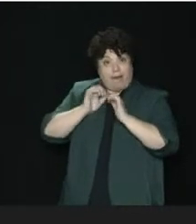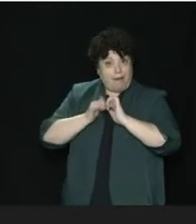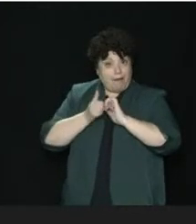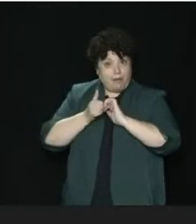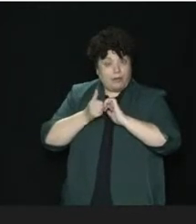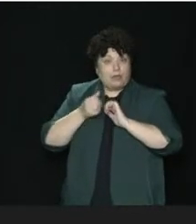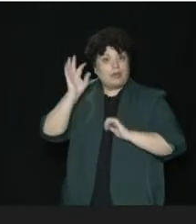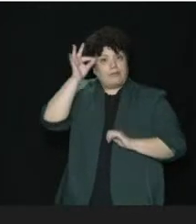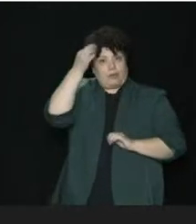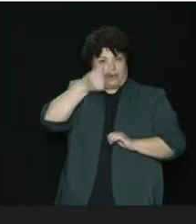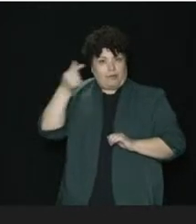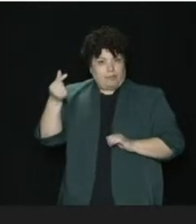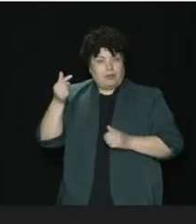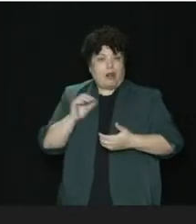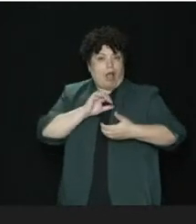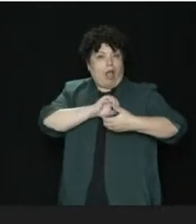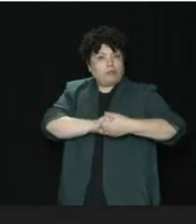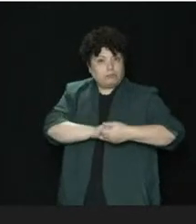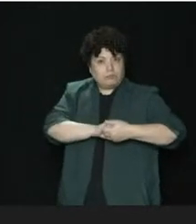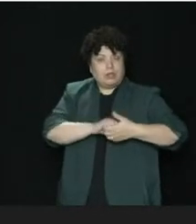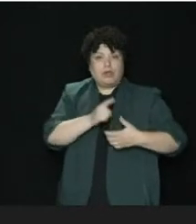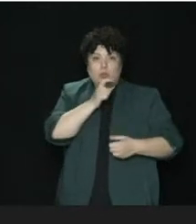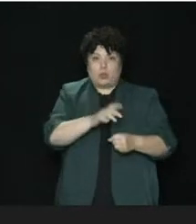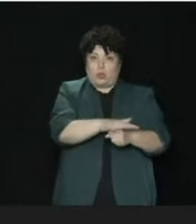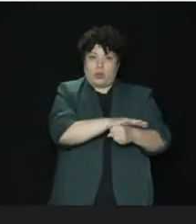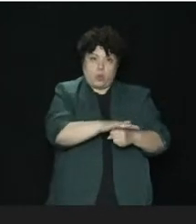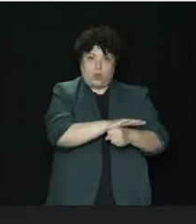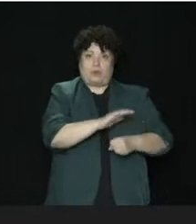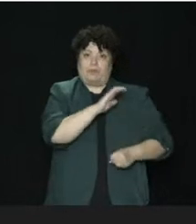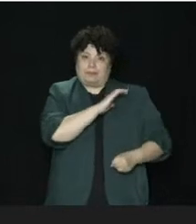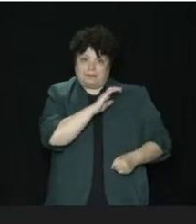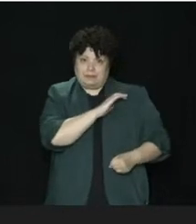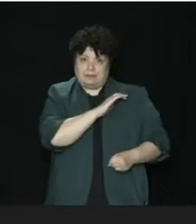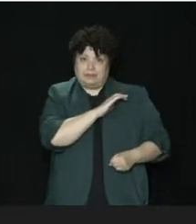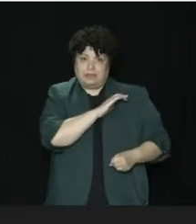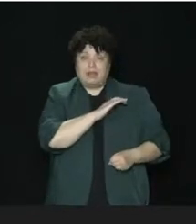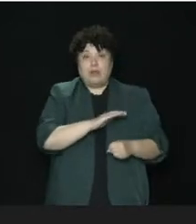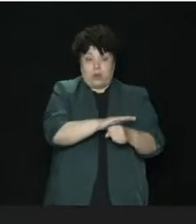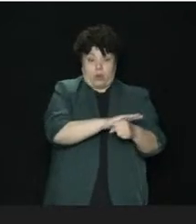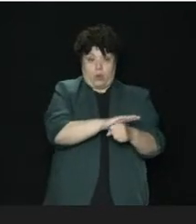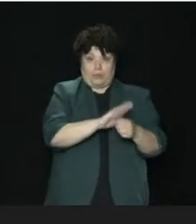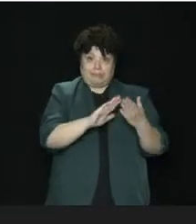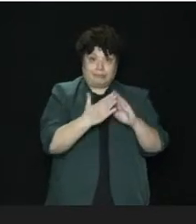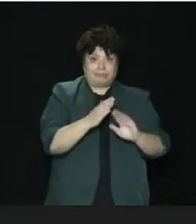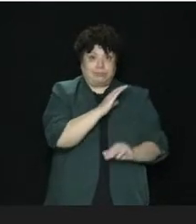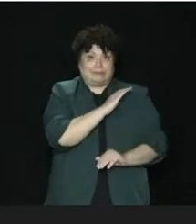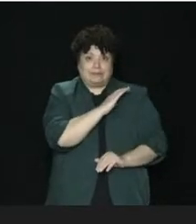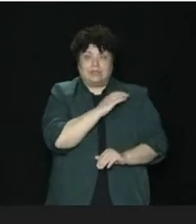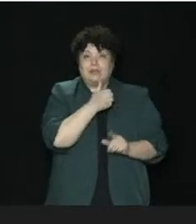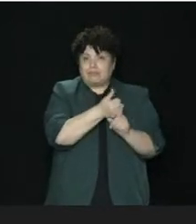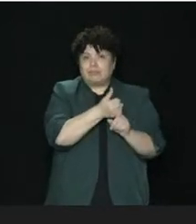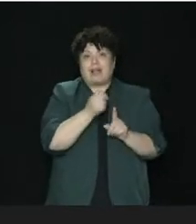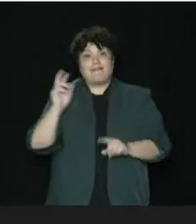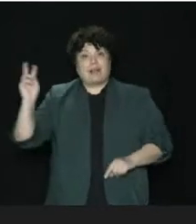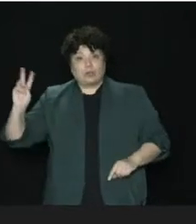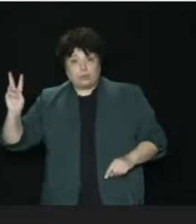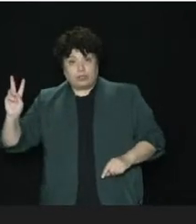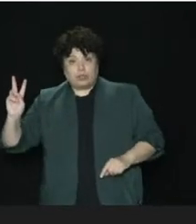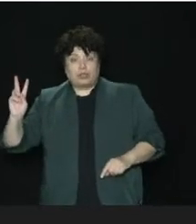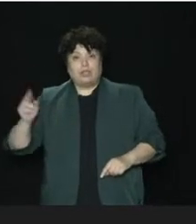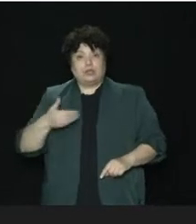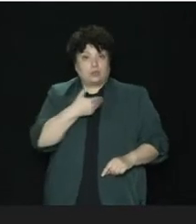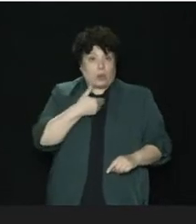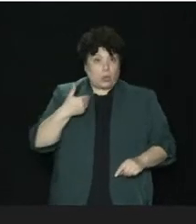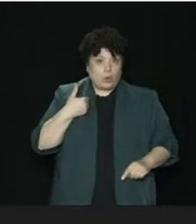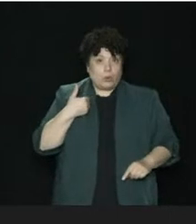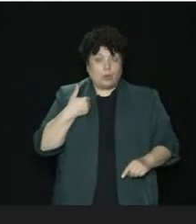works hand in hand with local authorities. The local police have jurisdiction, and we've seen that both in Vancouver and in